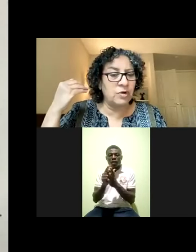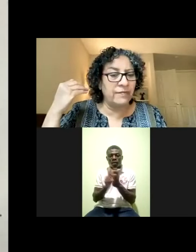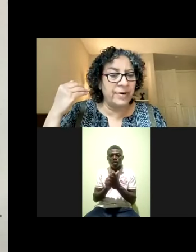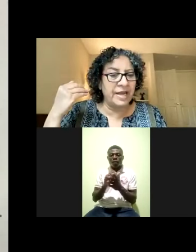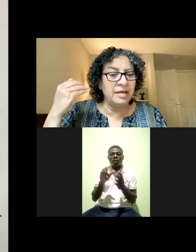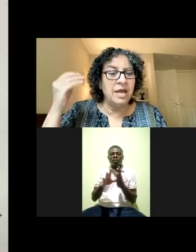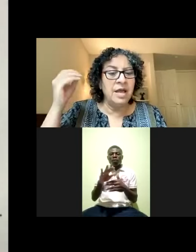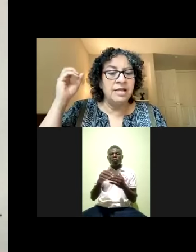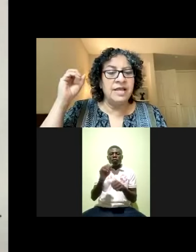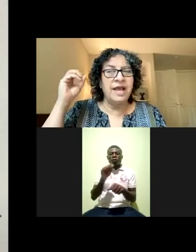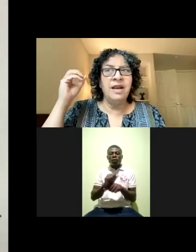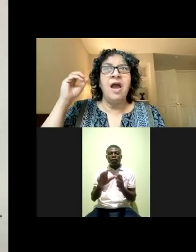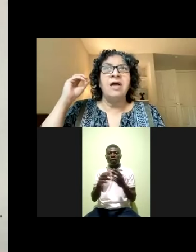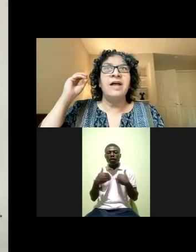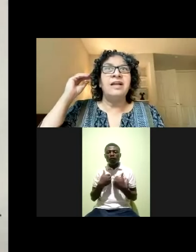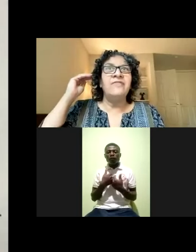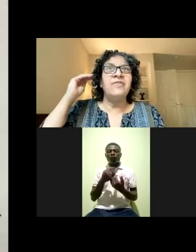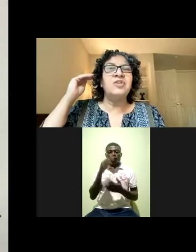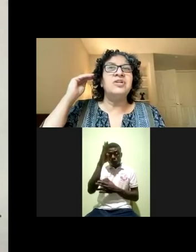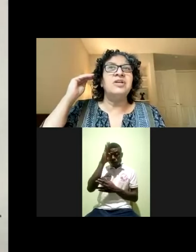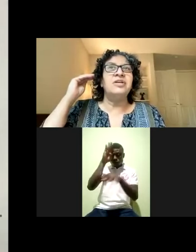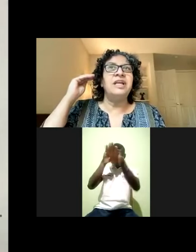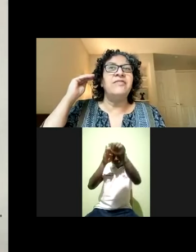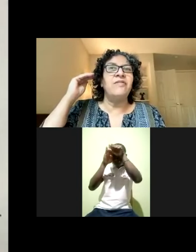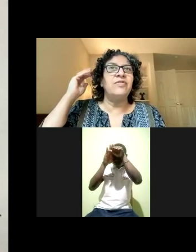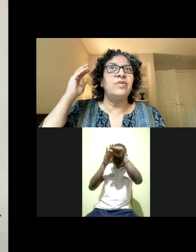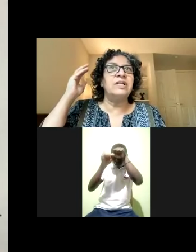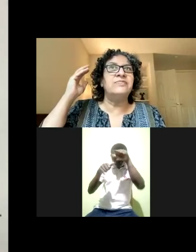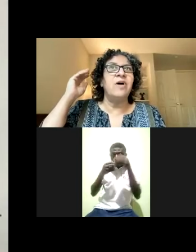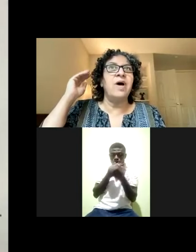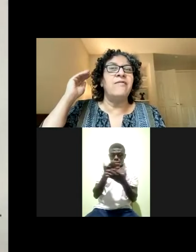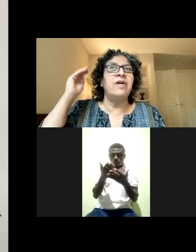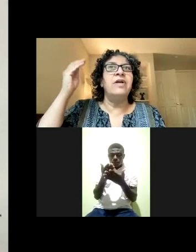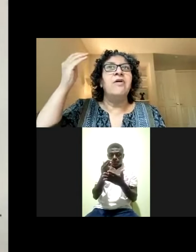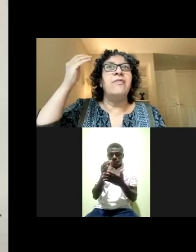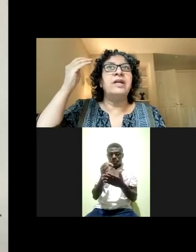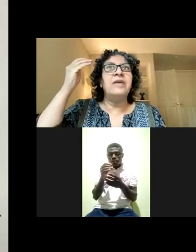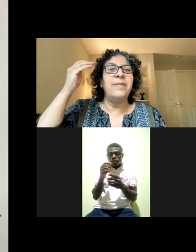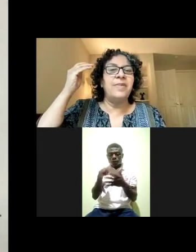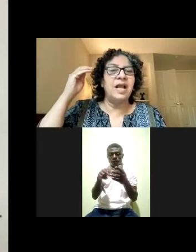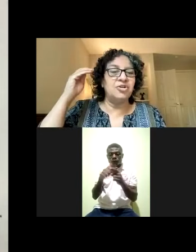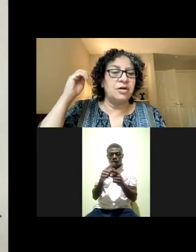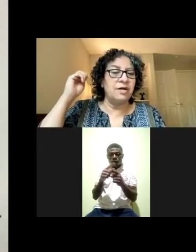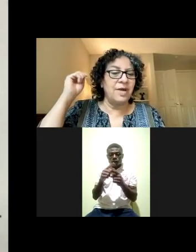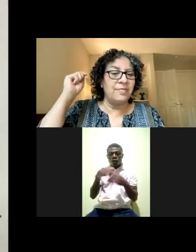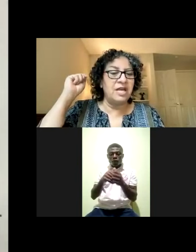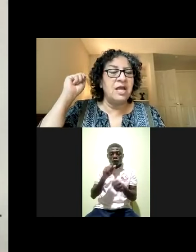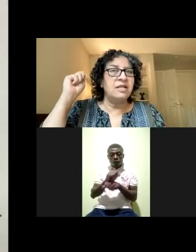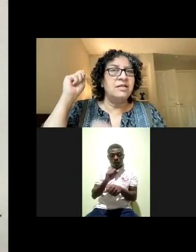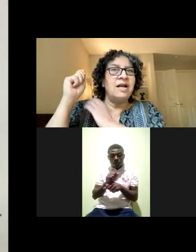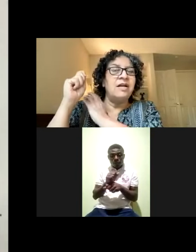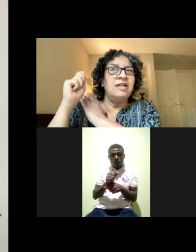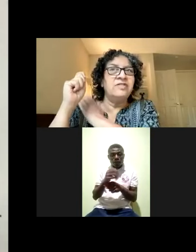goes to our brain. Then that information, the reading of the words from our working memory and short-term